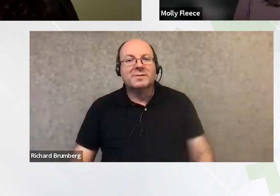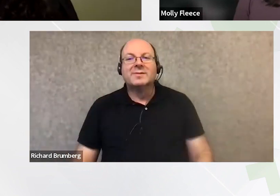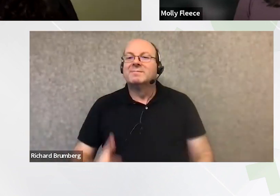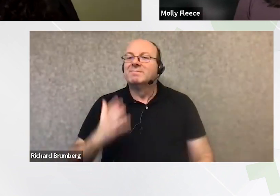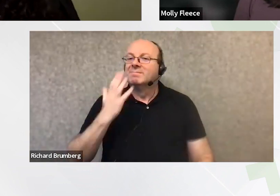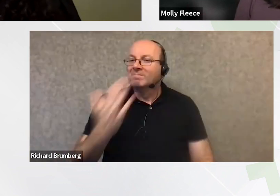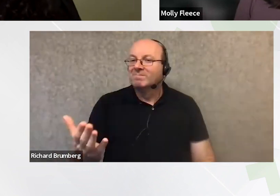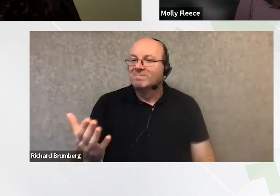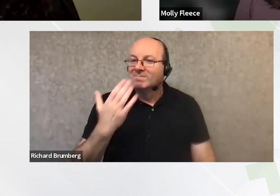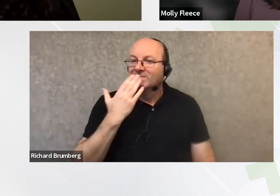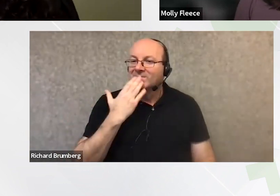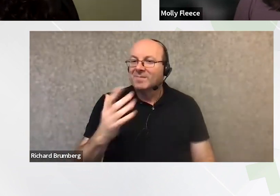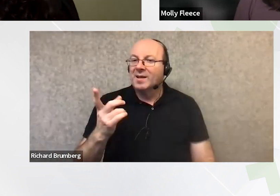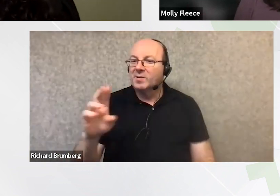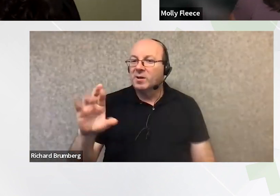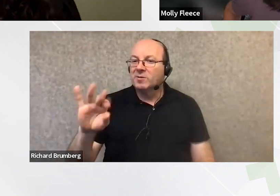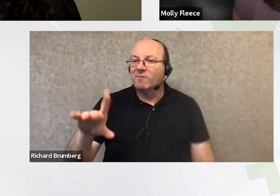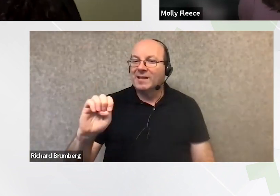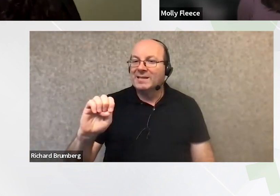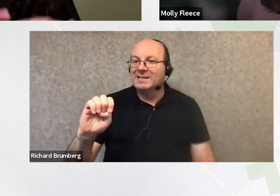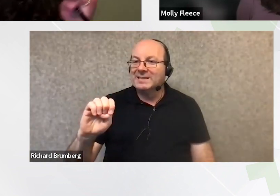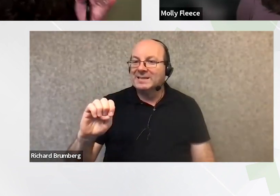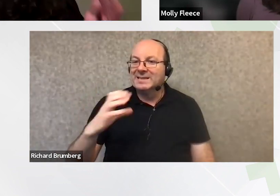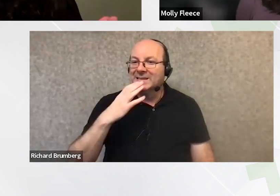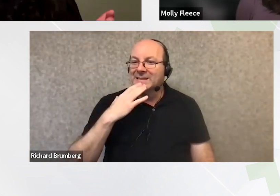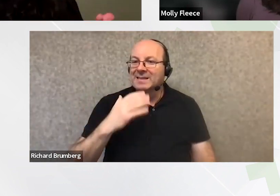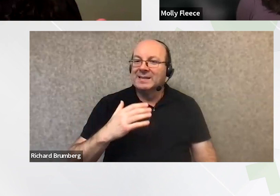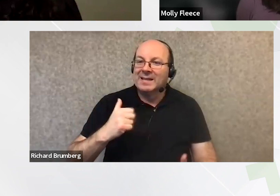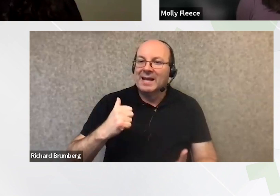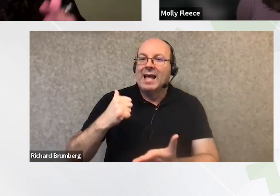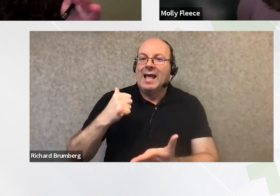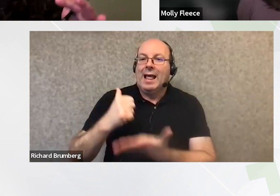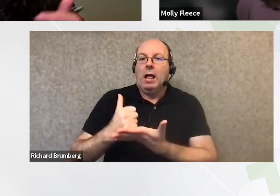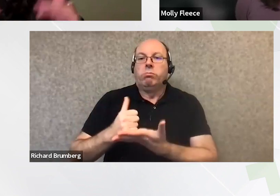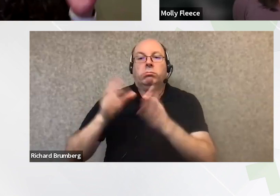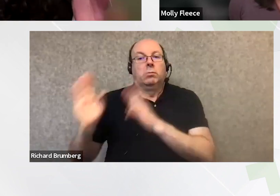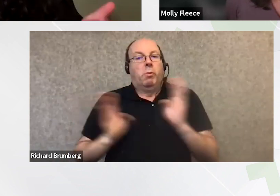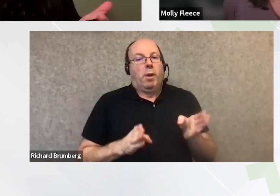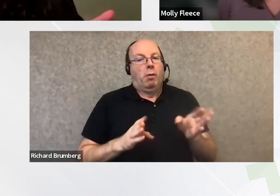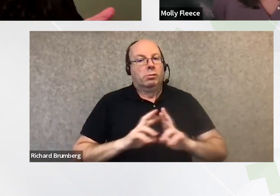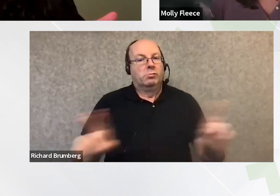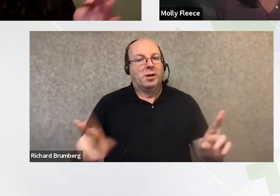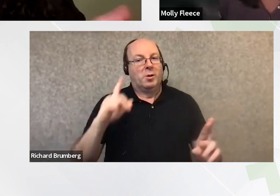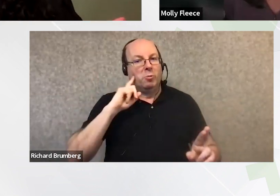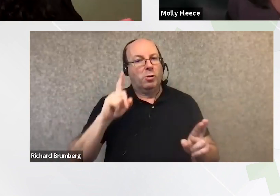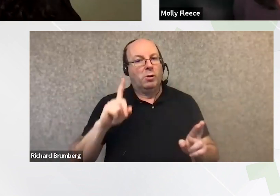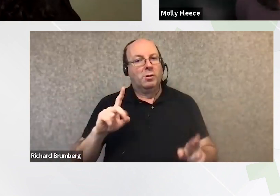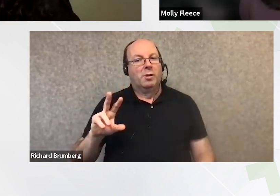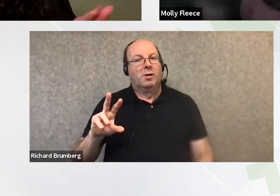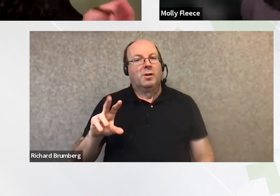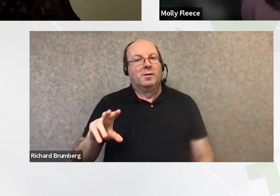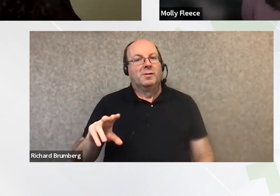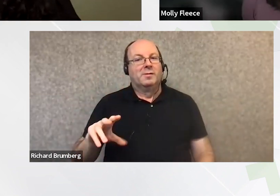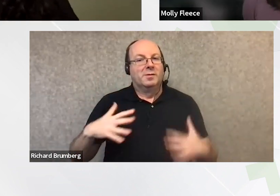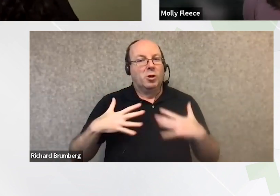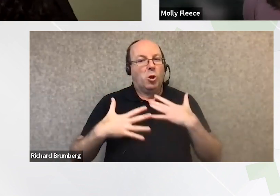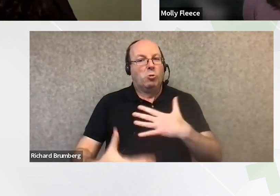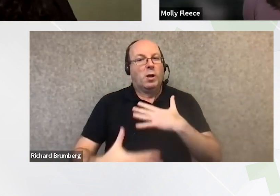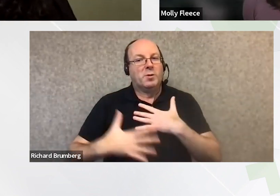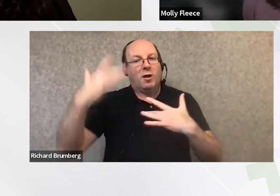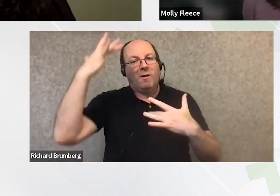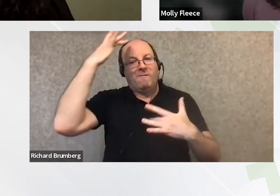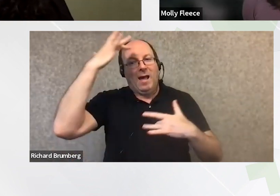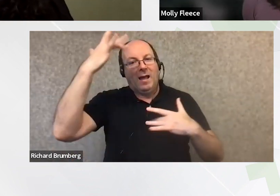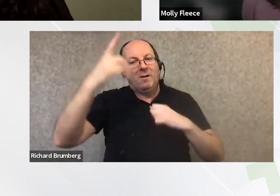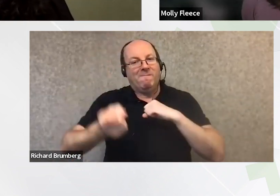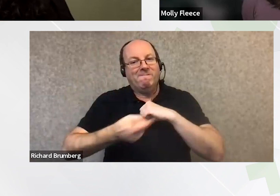Dr. Fleece, for being here, for helping us prepare for this respiratory virus season that we're in right